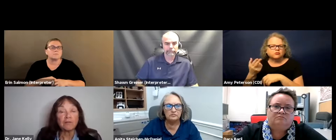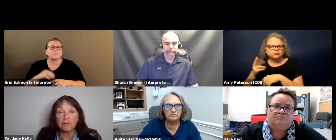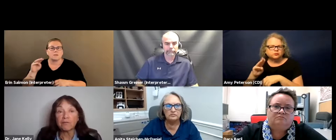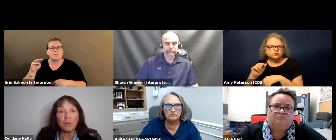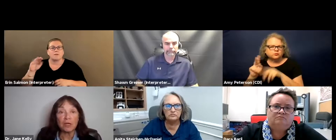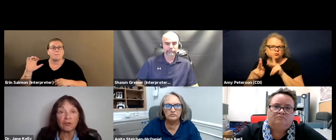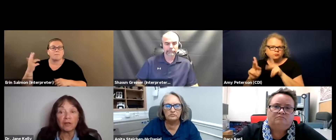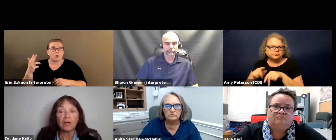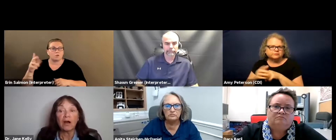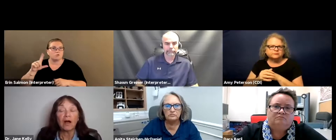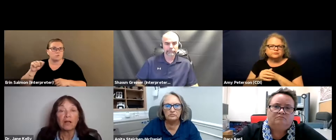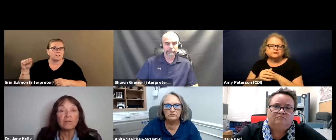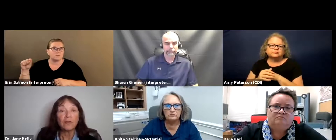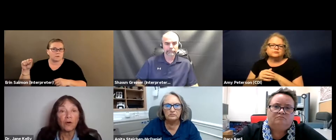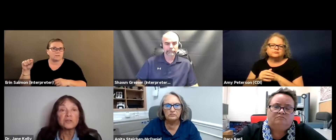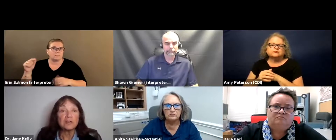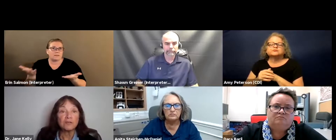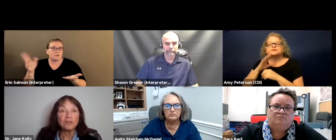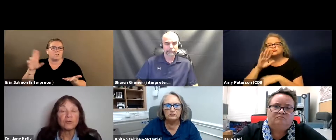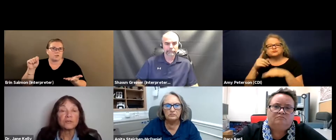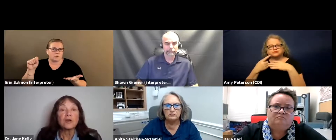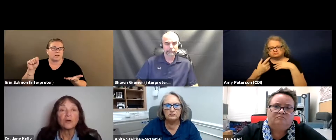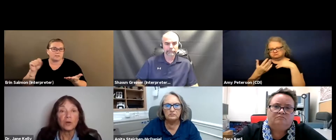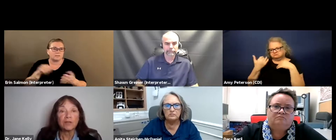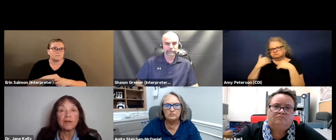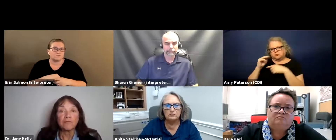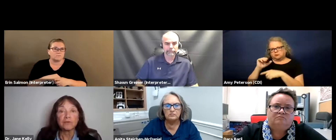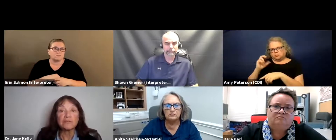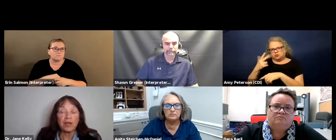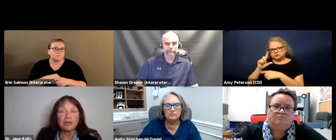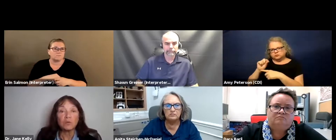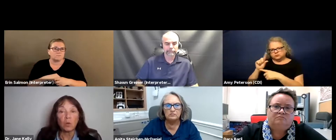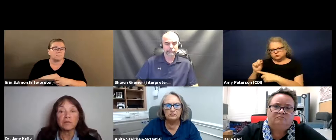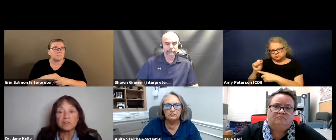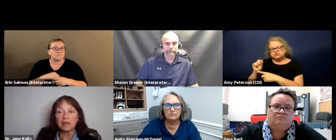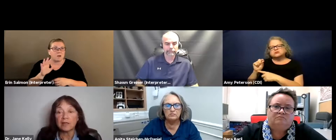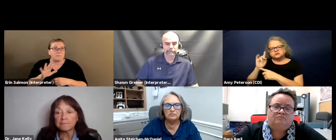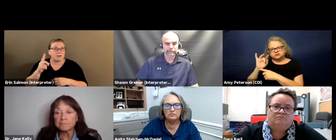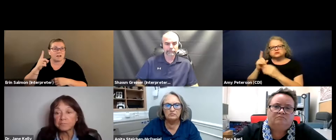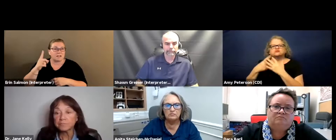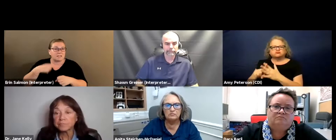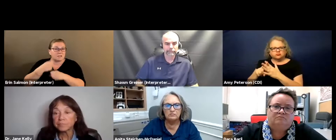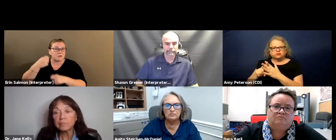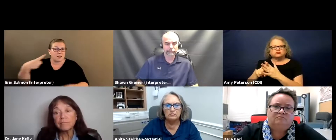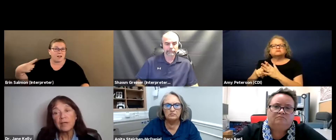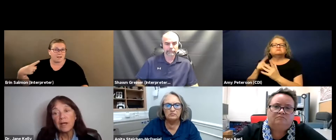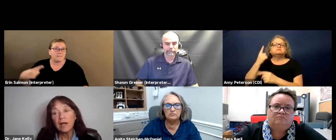half of information on those individuals who were in that first phase 1 study.